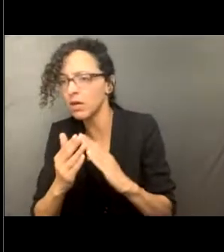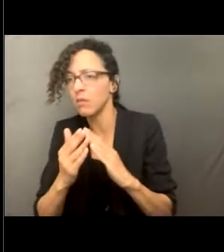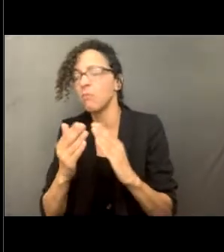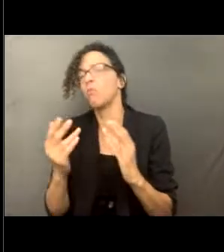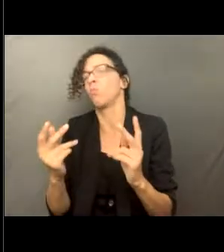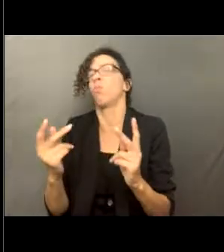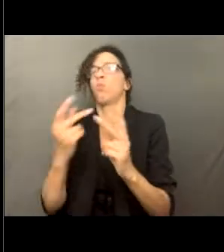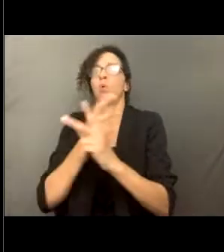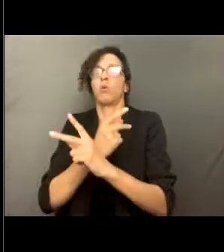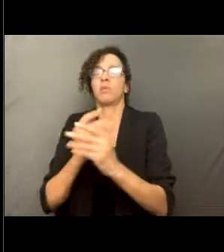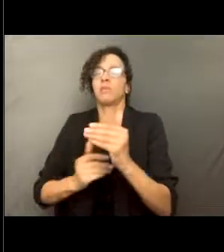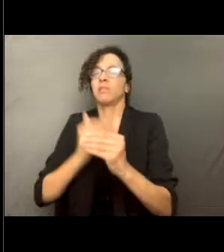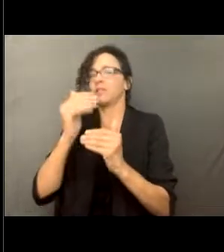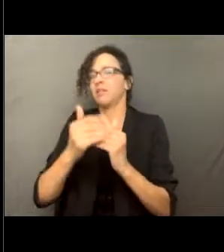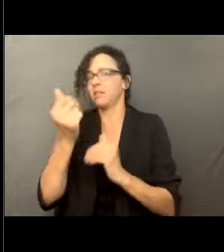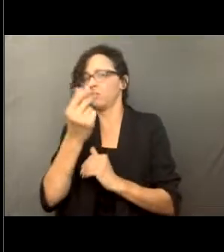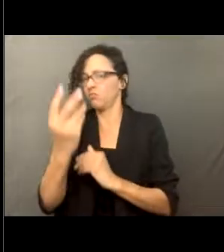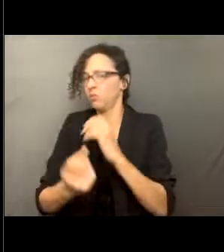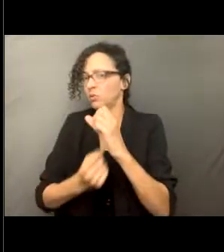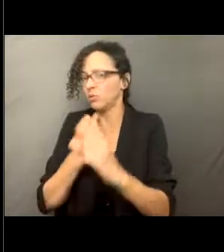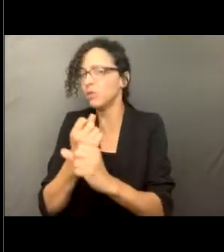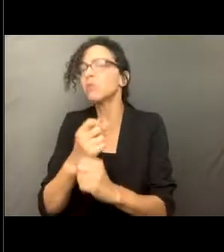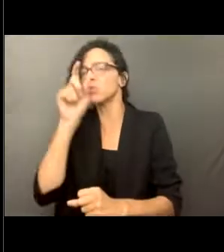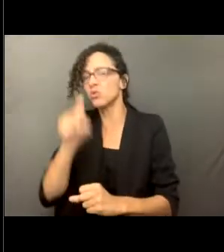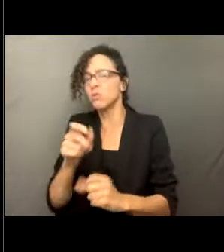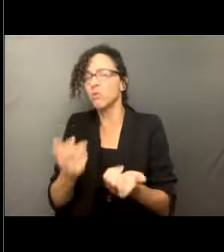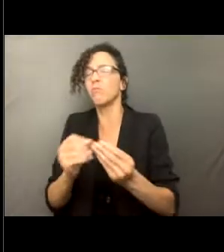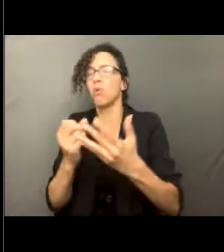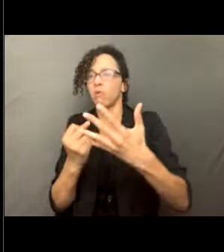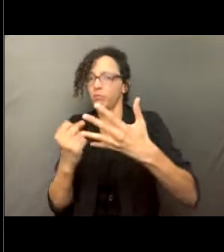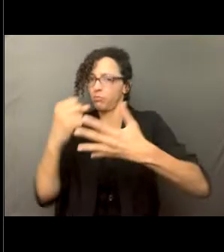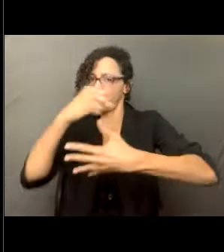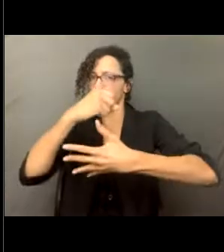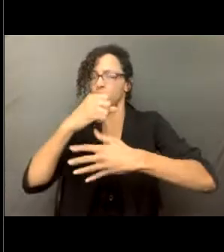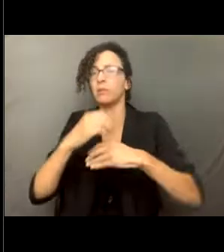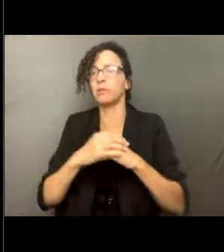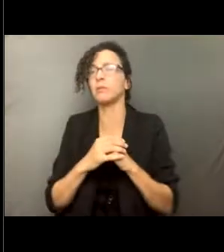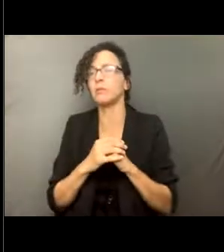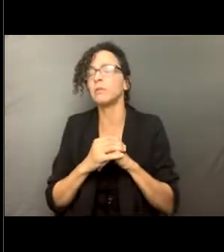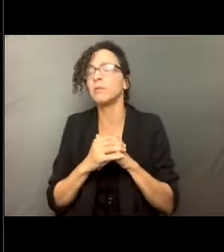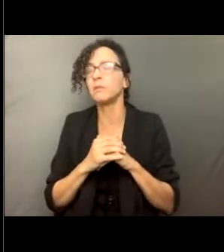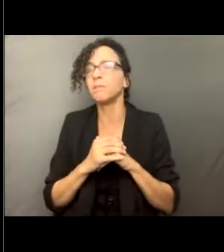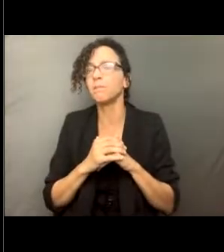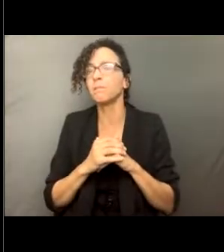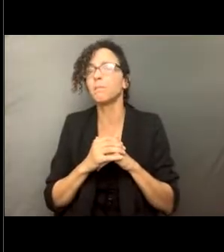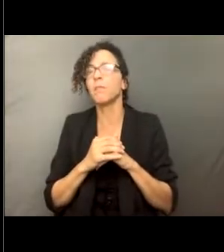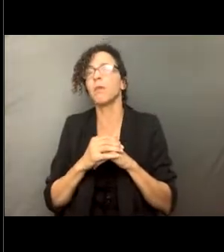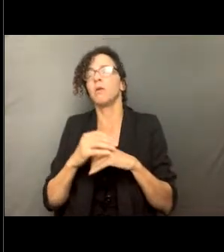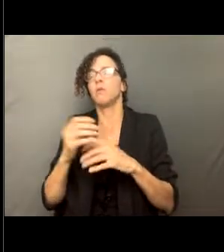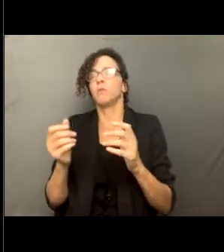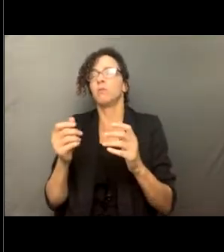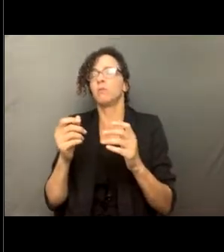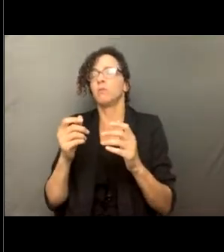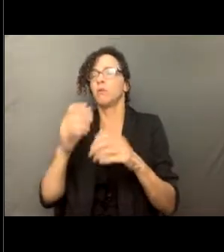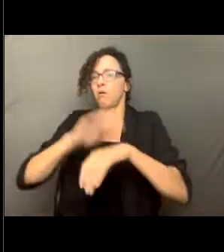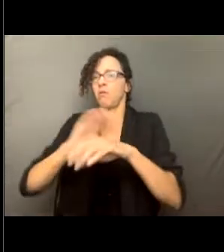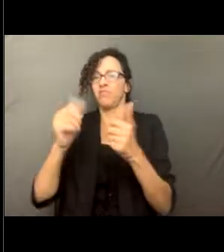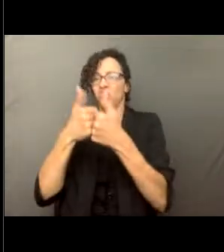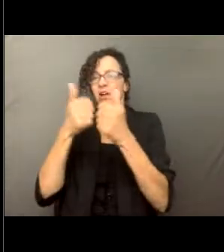So if there's any way, and on the childcare side, actually, I feel like we're chasing